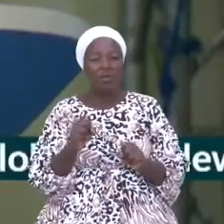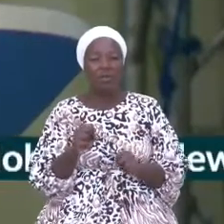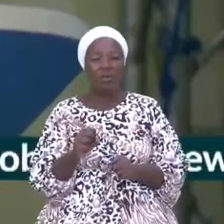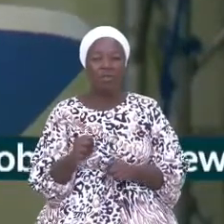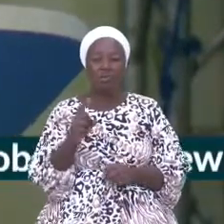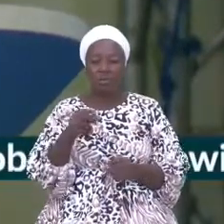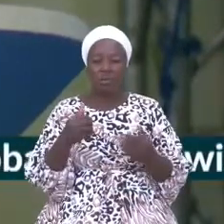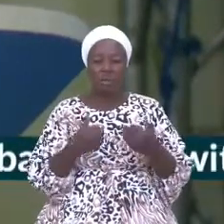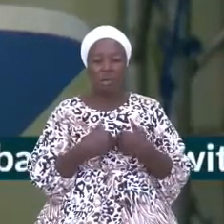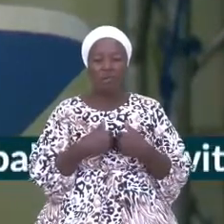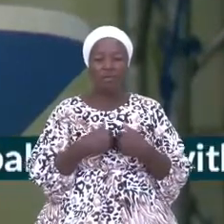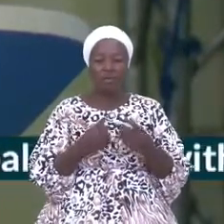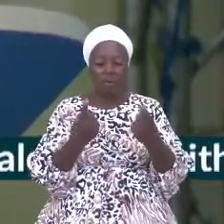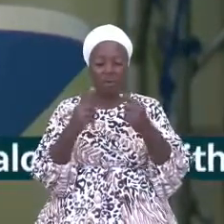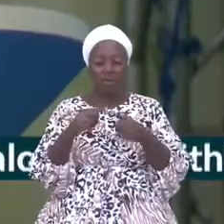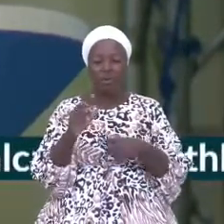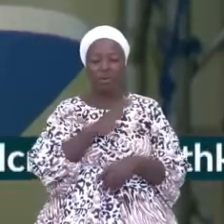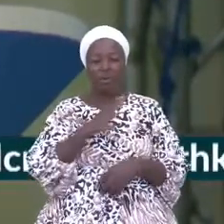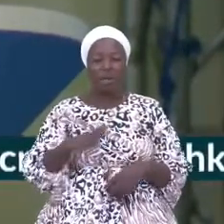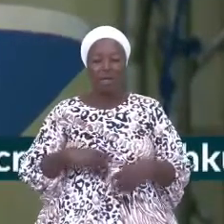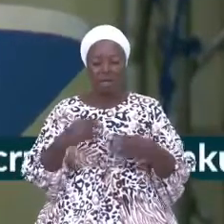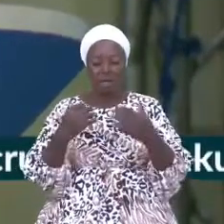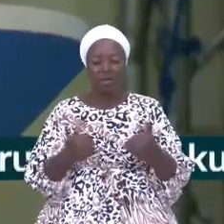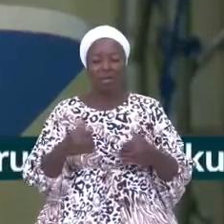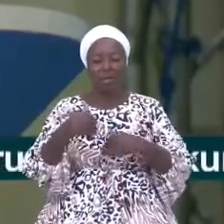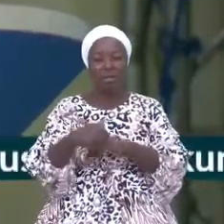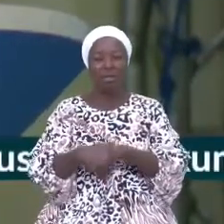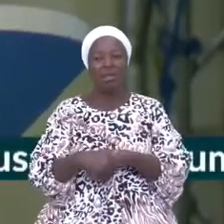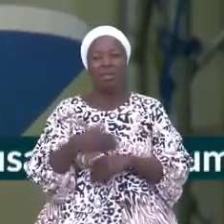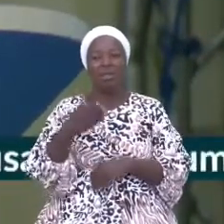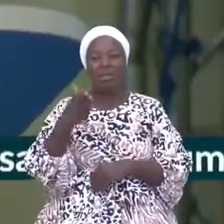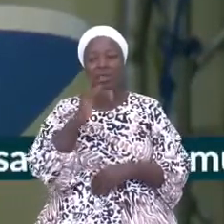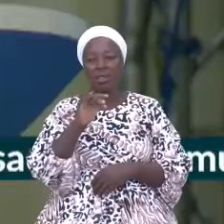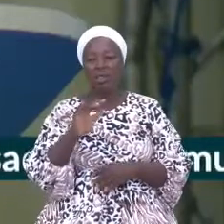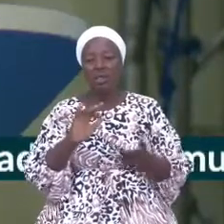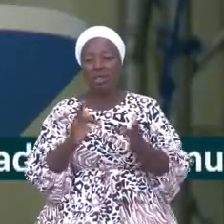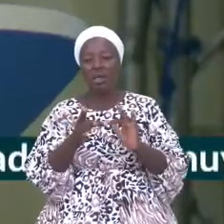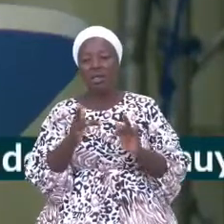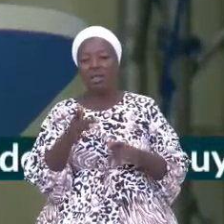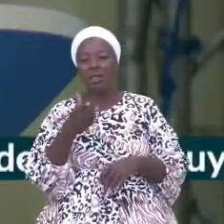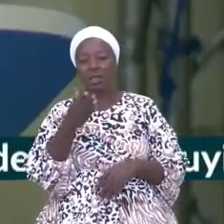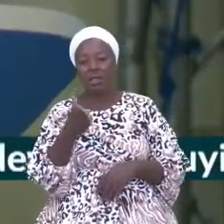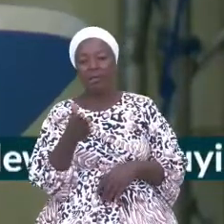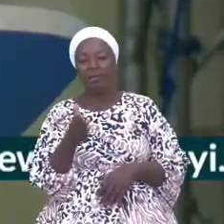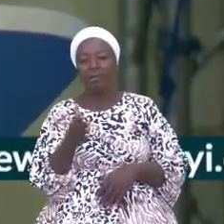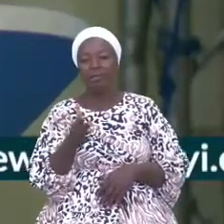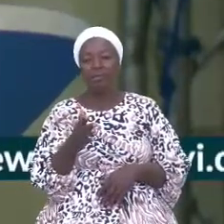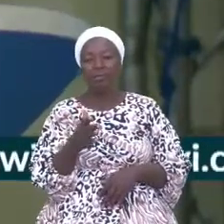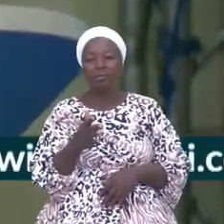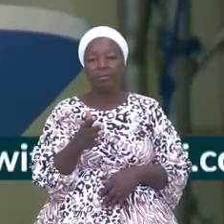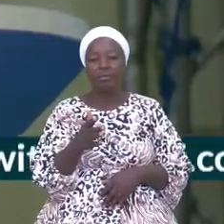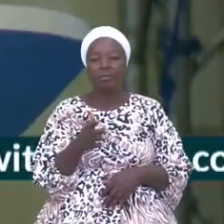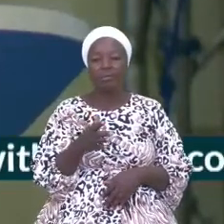with Christ, there is a link on your screen now.